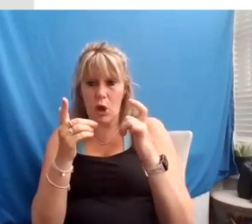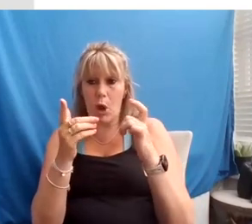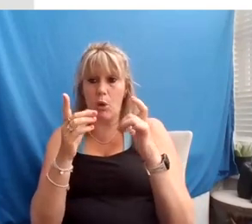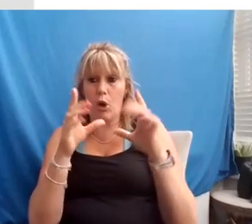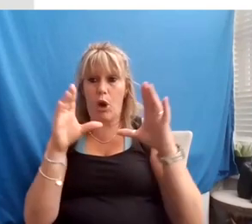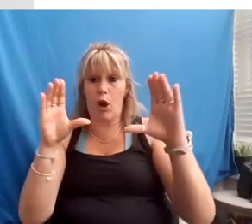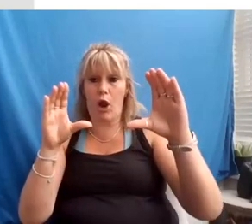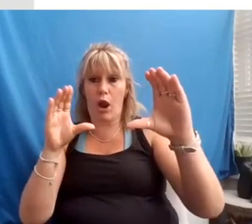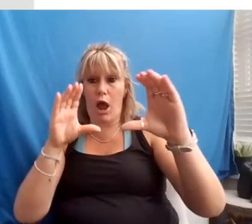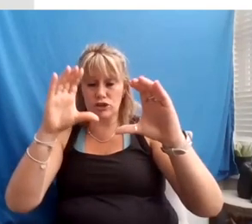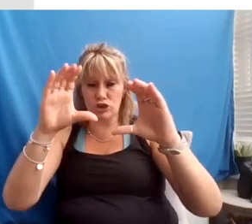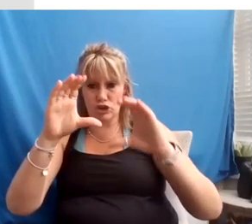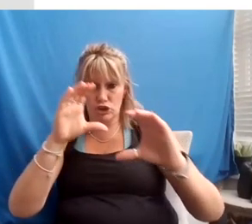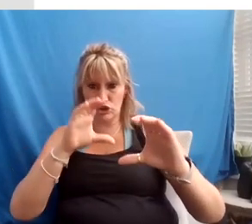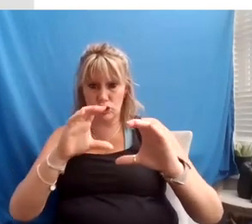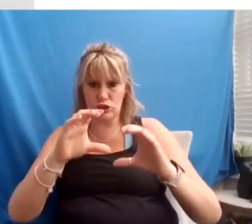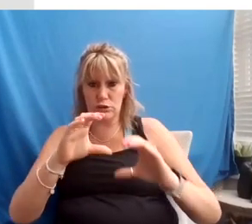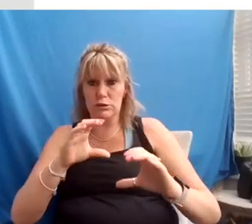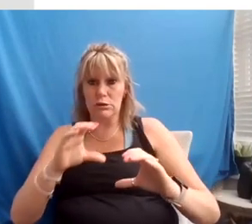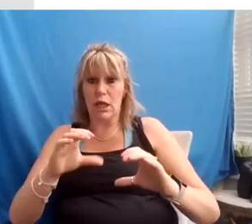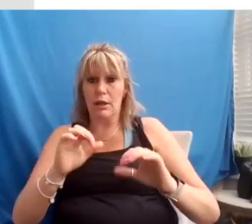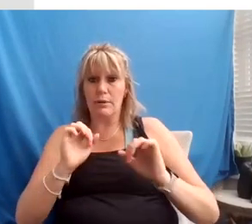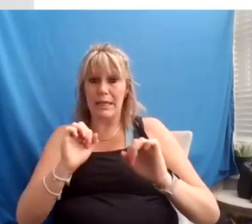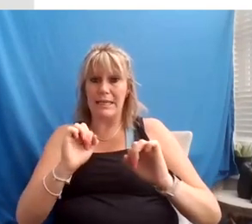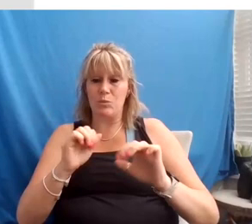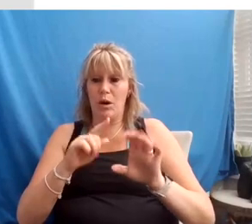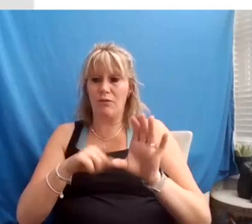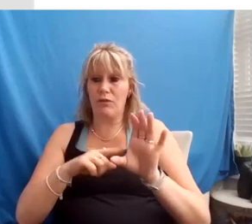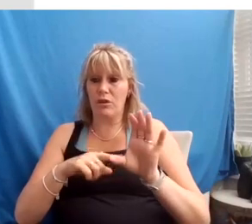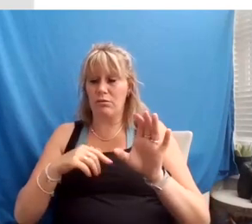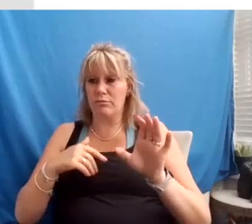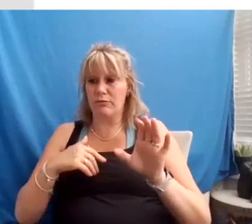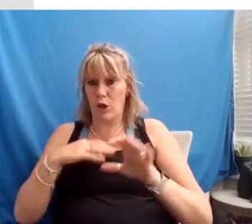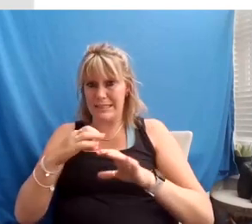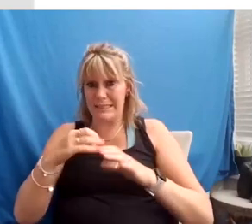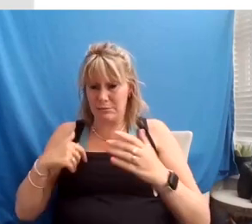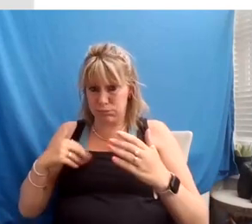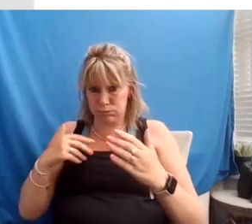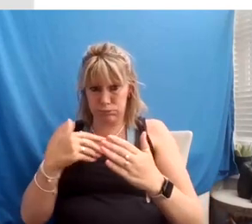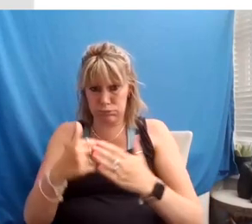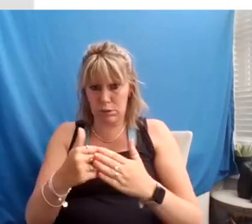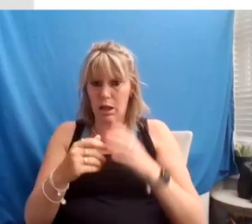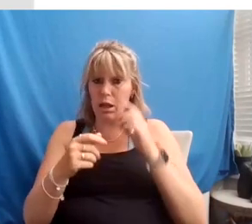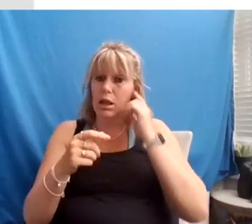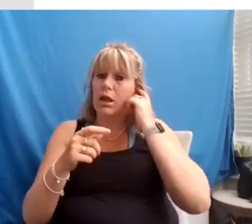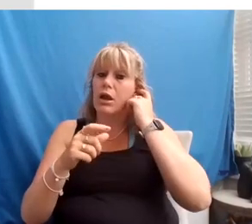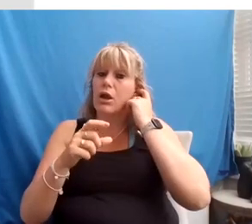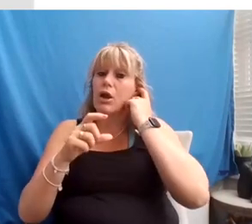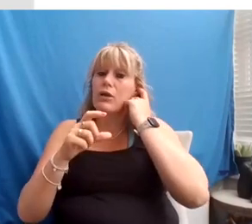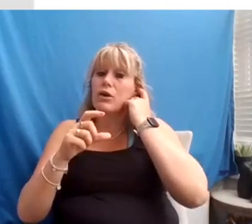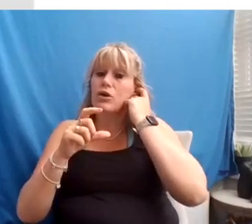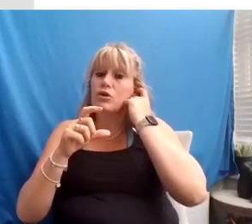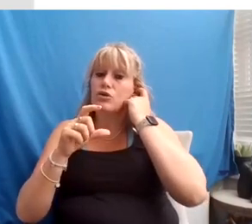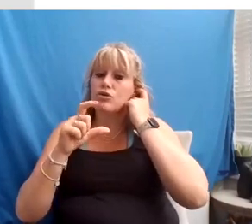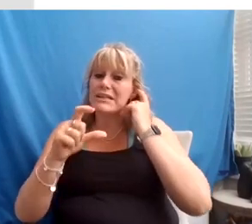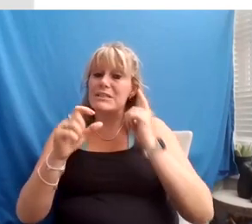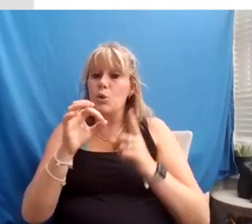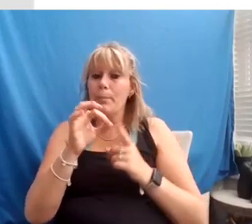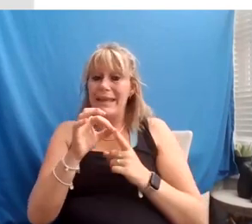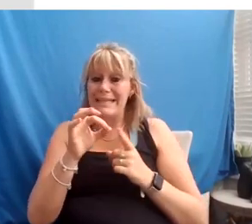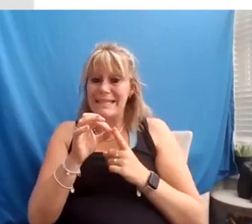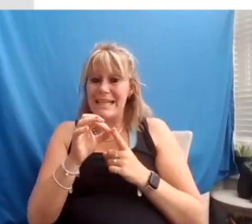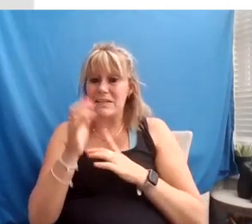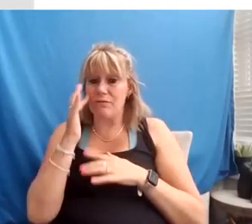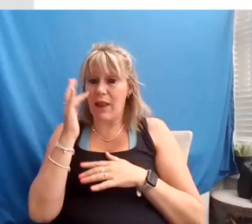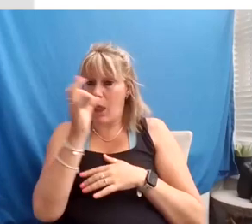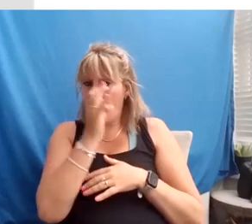our longest serving volunteers. This is Crystal Pease's recycled plastic flowers, which I